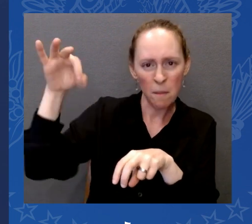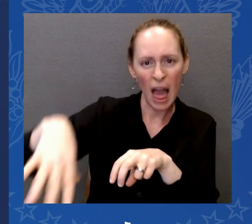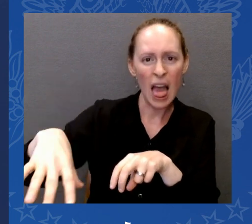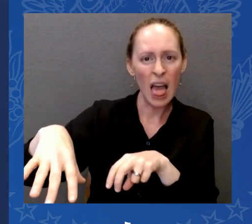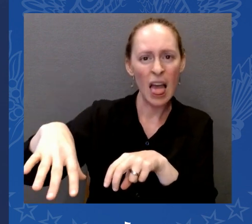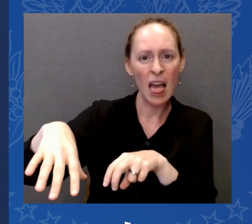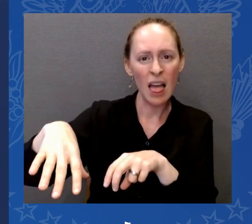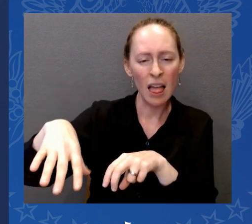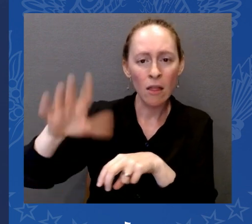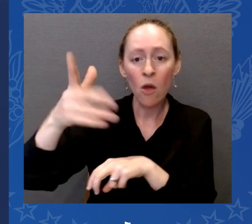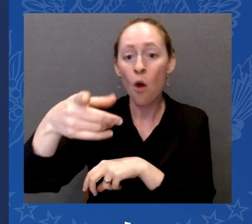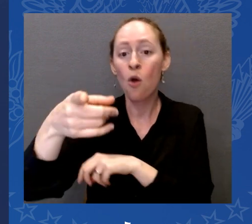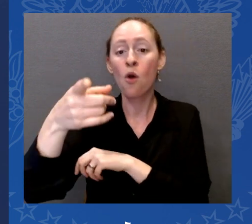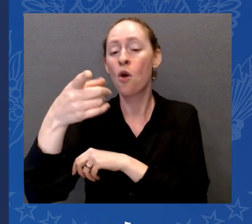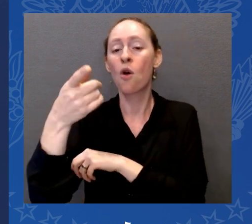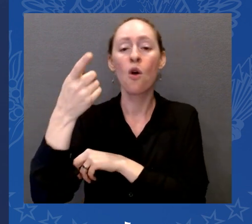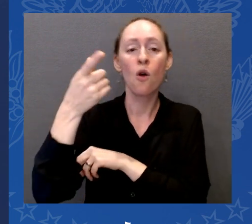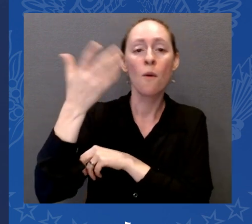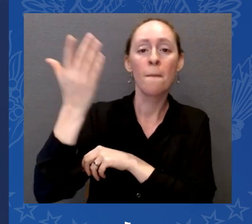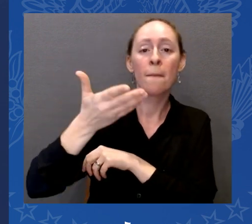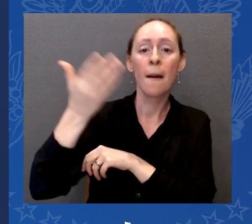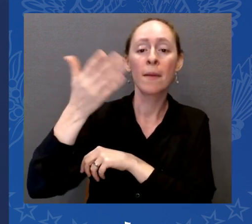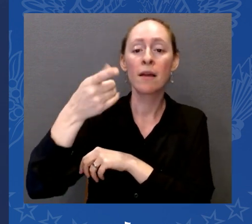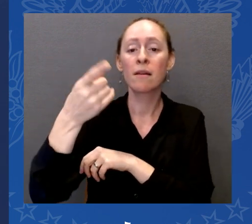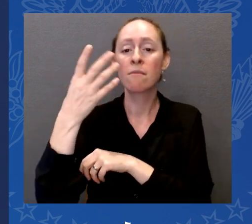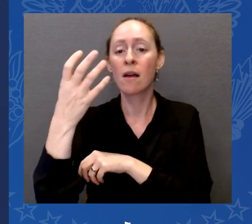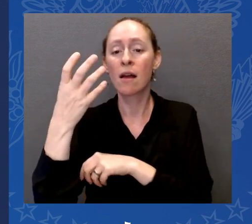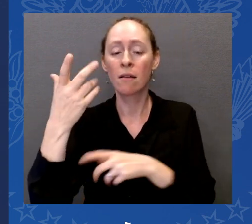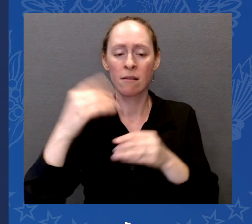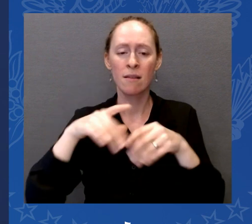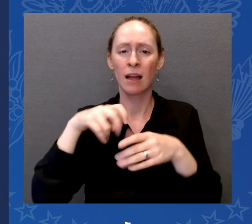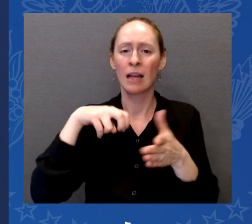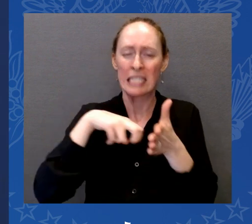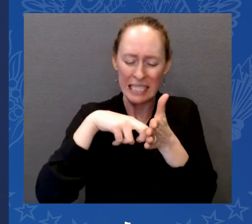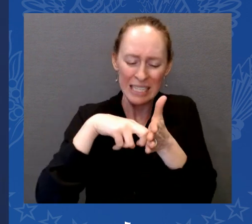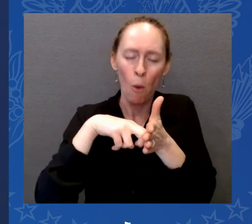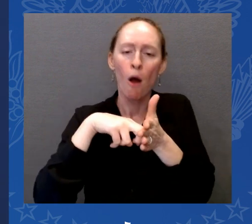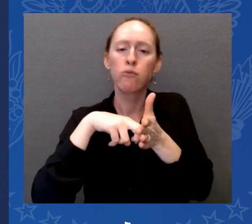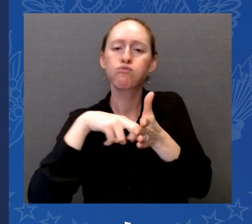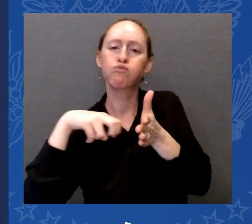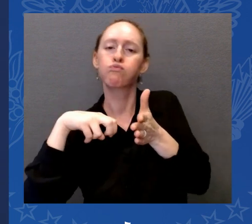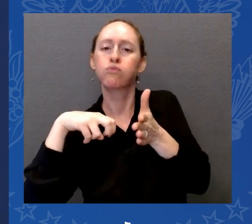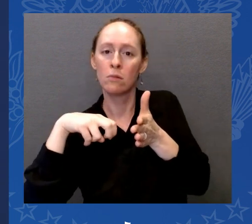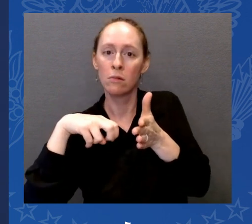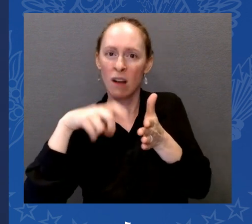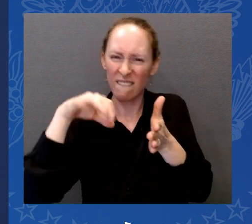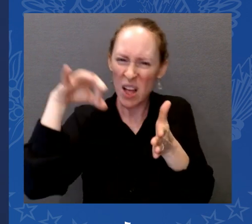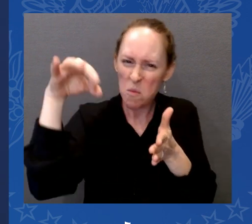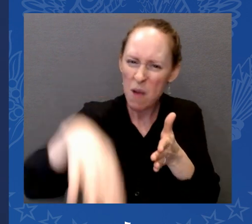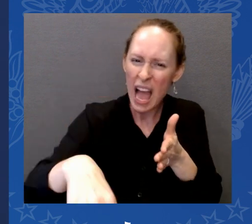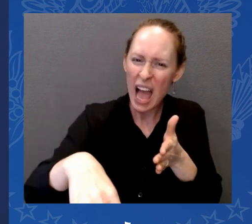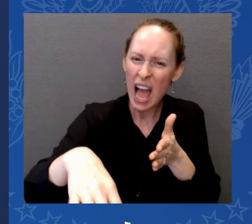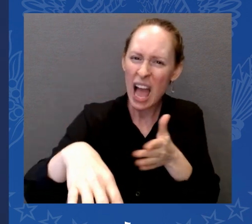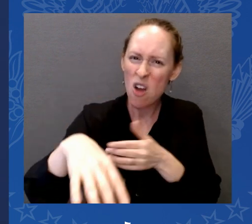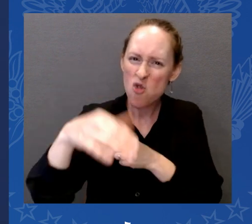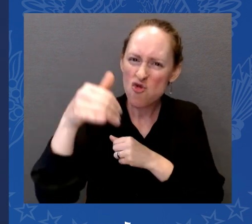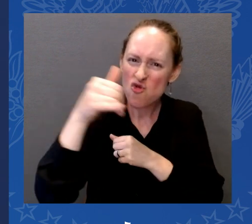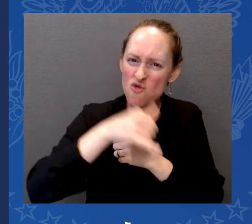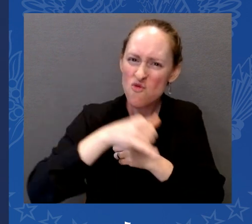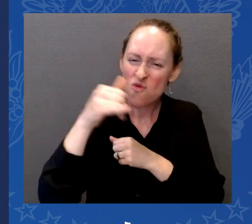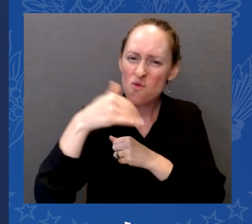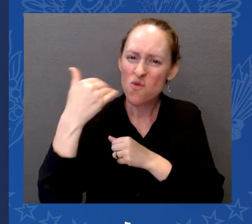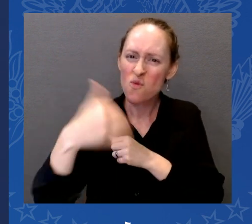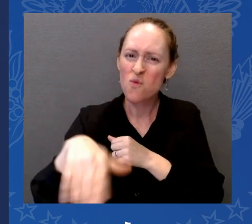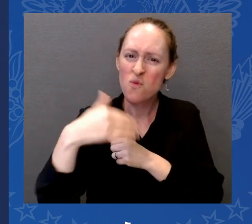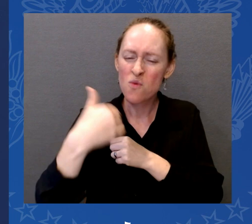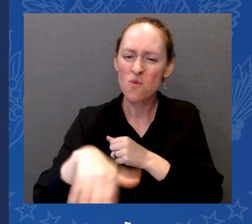fees, well, guess what? These can add up and make taking the real money out of the pockets of ordinary Americans. That's on top of actions